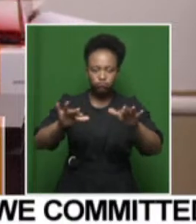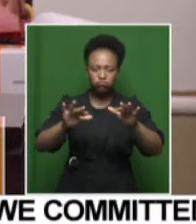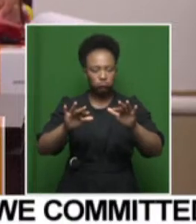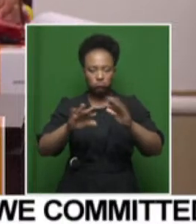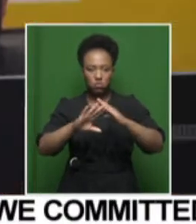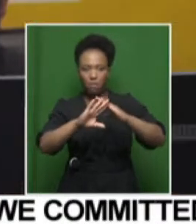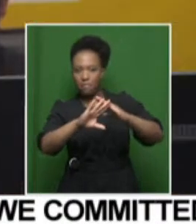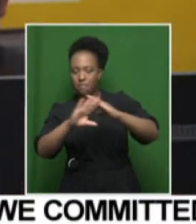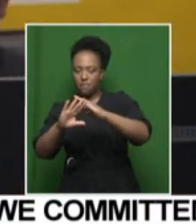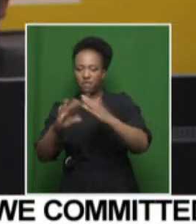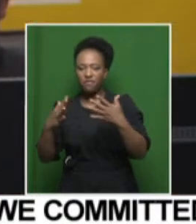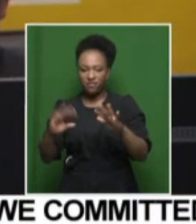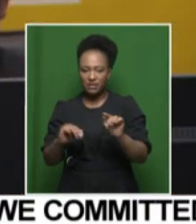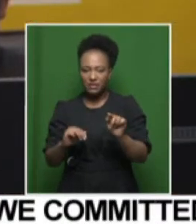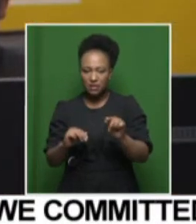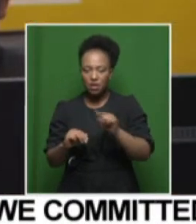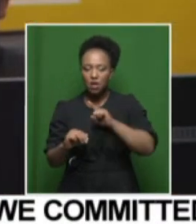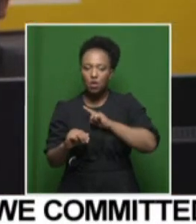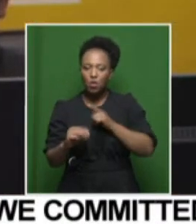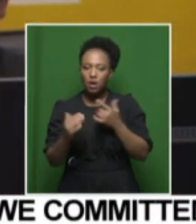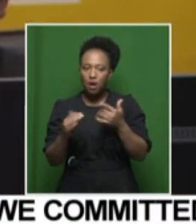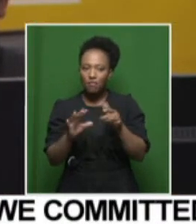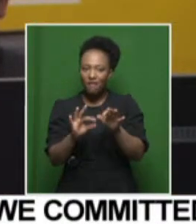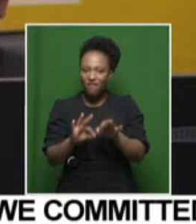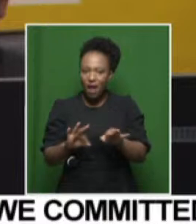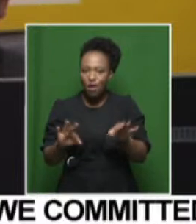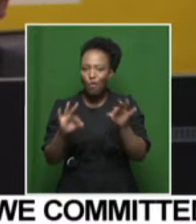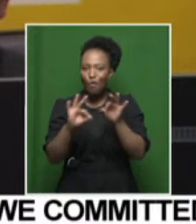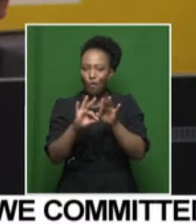continued imbalances in global value chains have limited